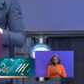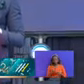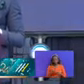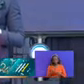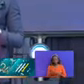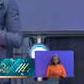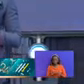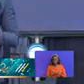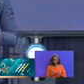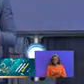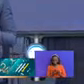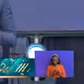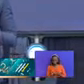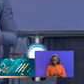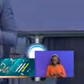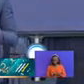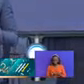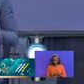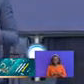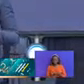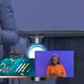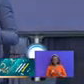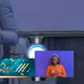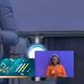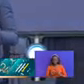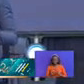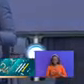in the Book of Luke chapter number 12